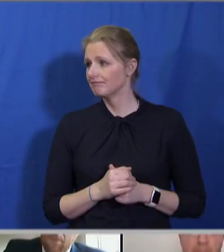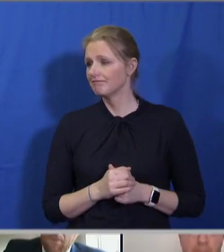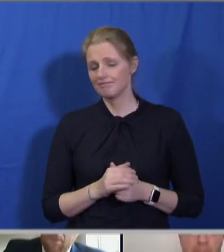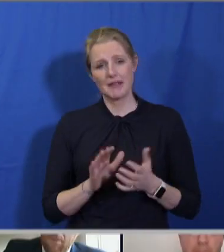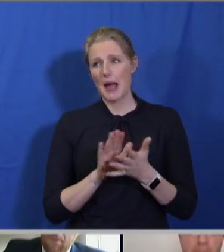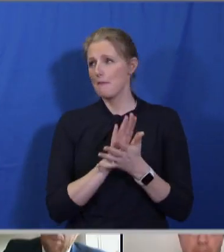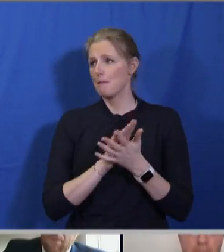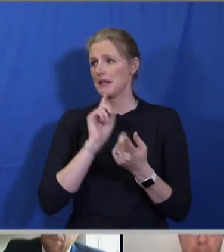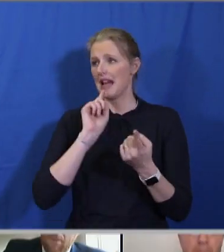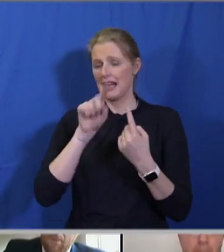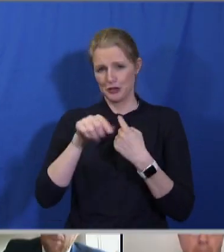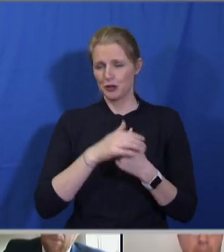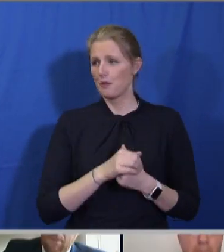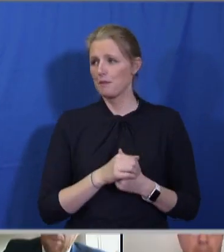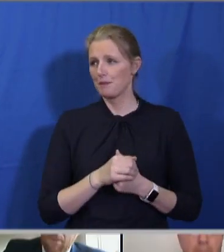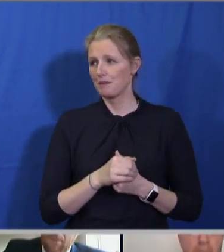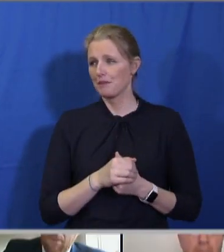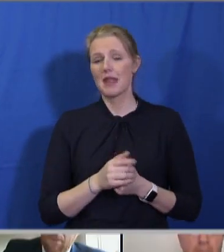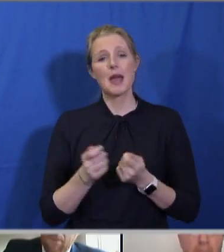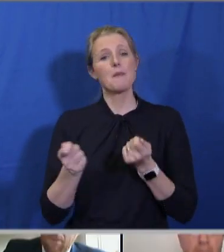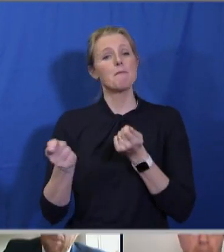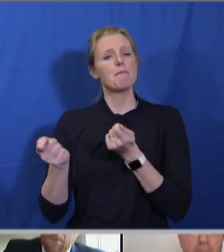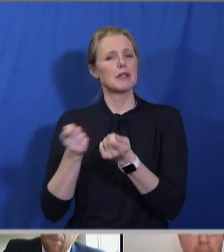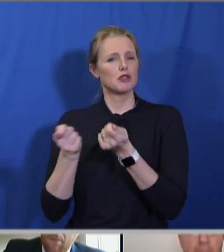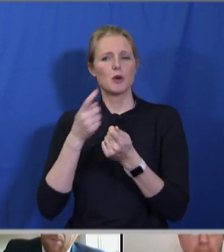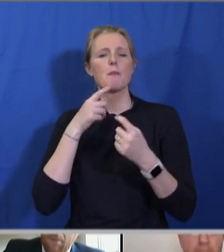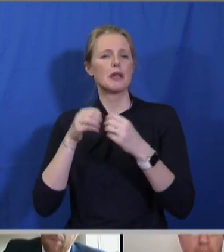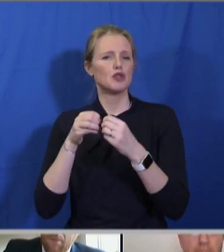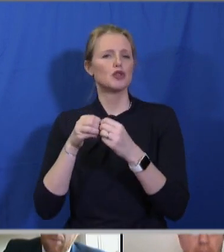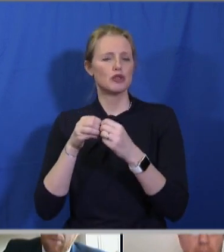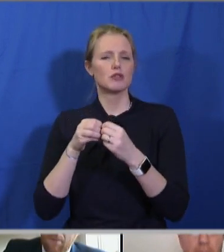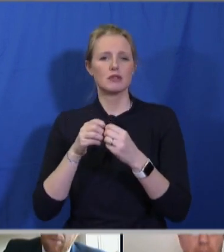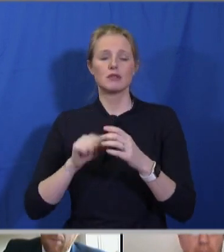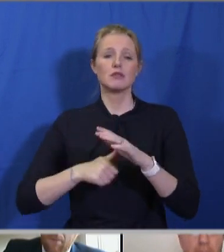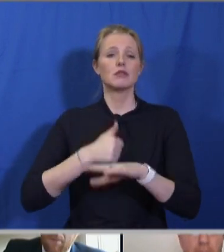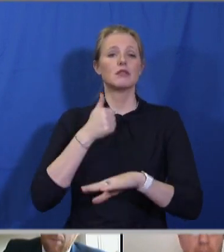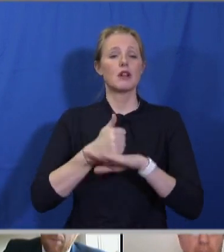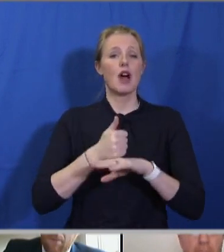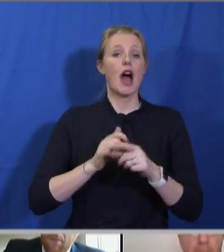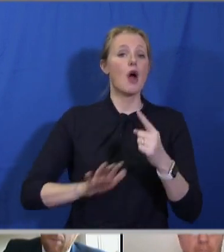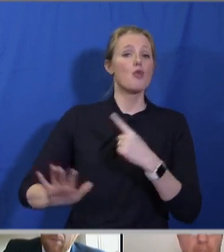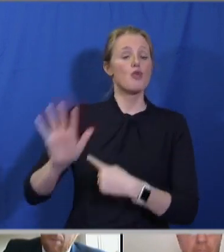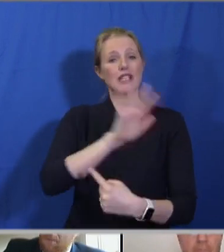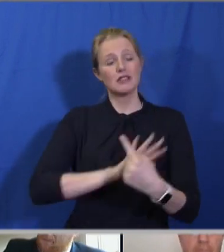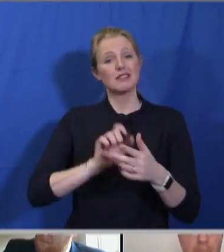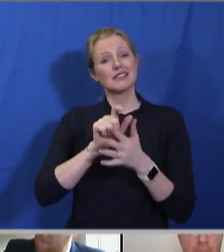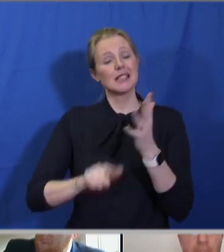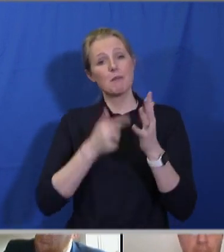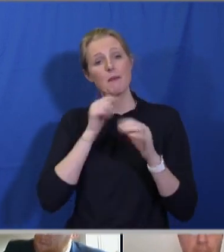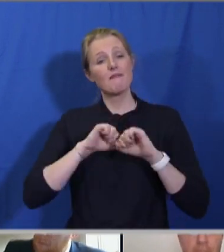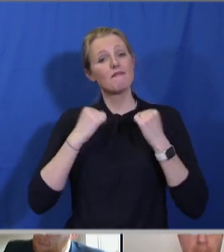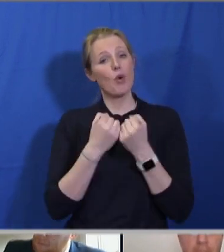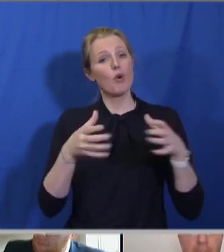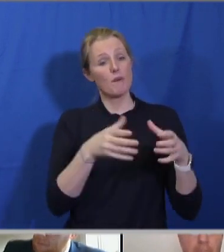Minister noted in his opening comments, we have established a Regional Disabled People's Forum for Health and Social Care, and we